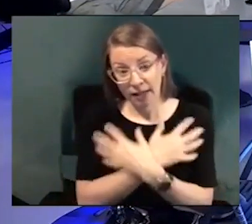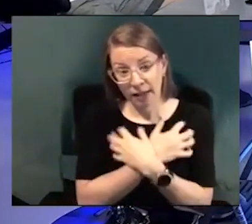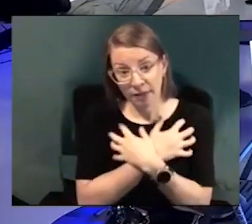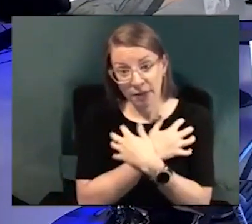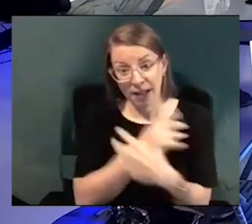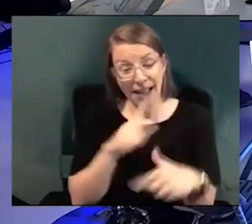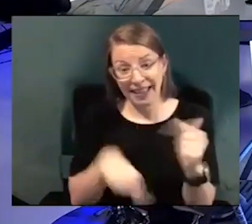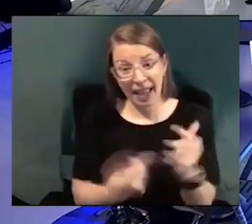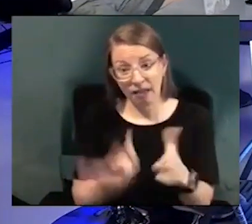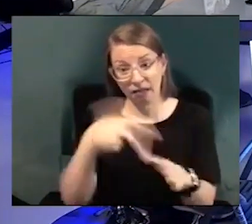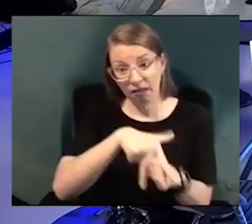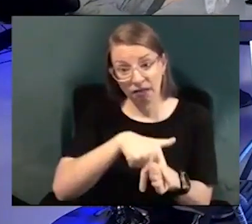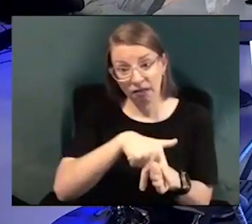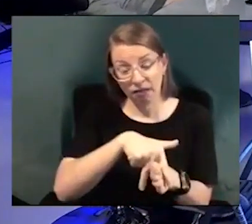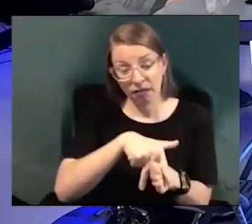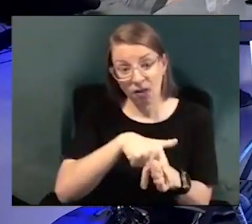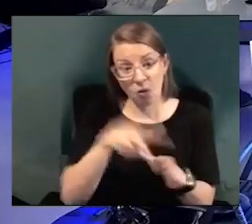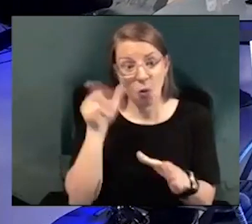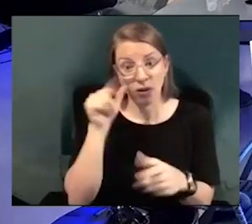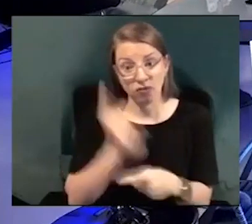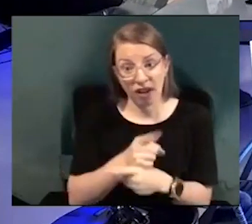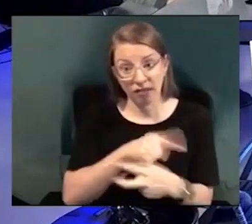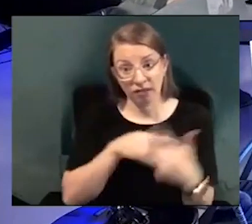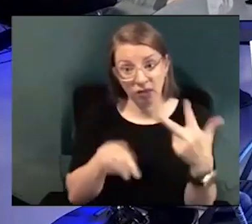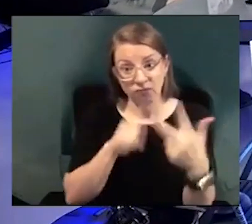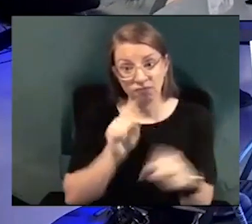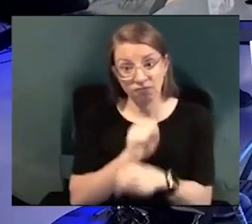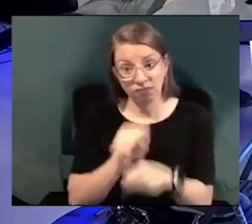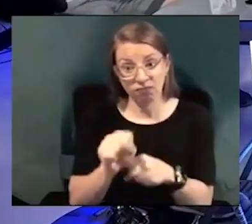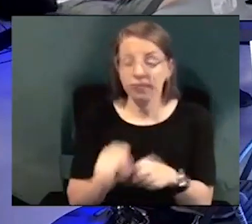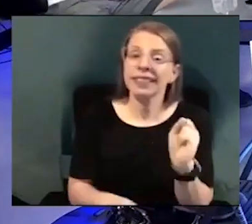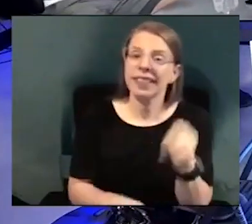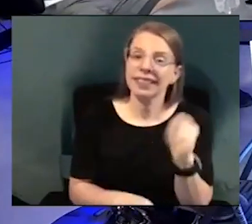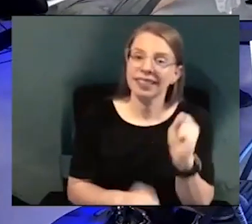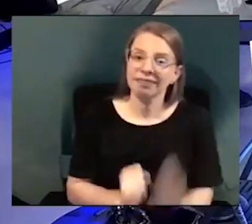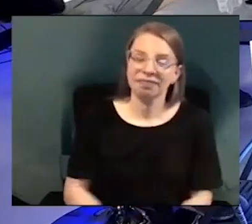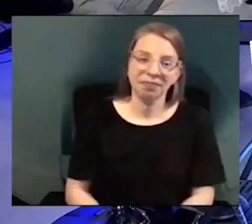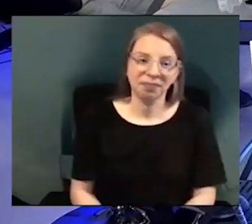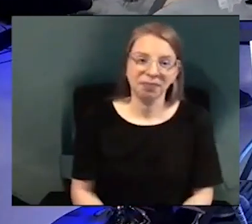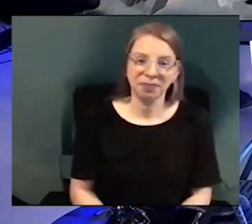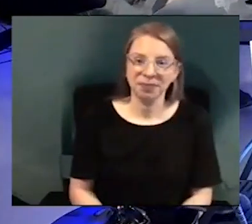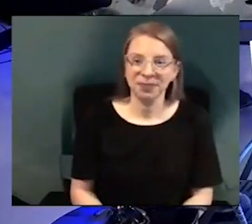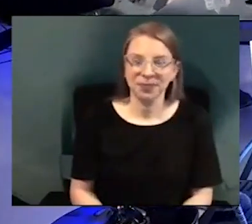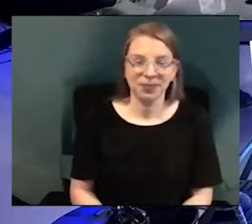horse? Are those all things? Are they pretty true? They're all true, yeah.